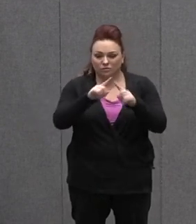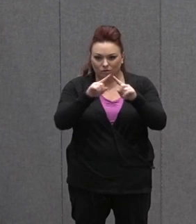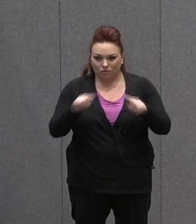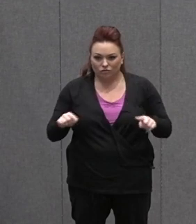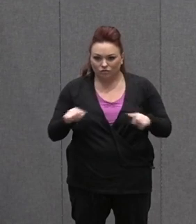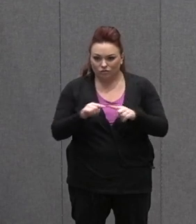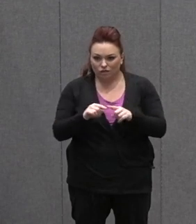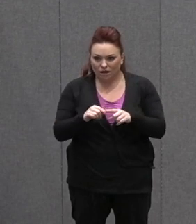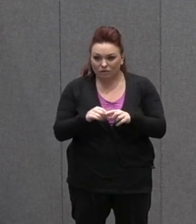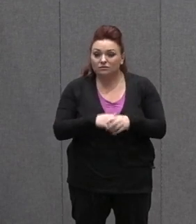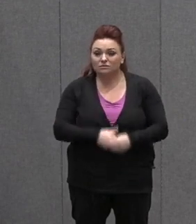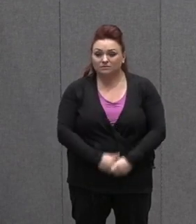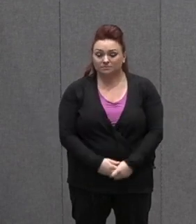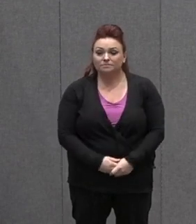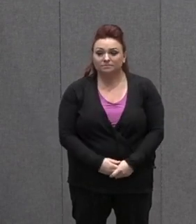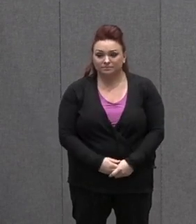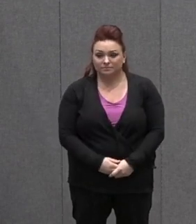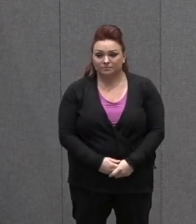Triangles.